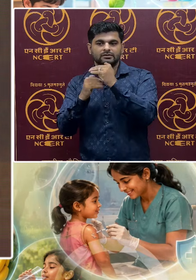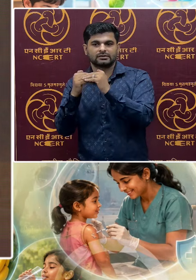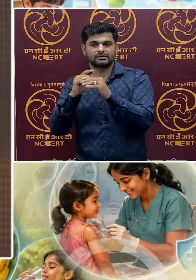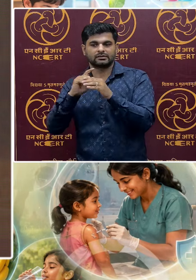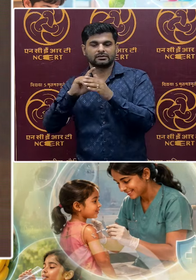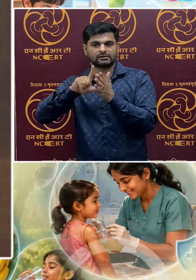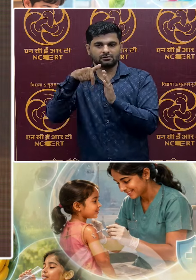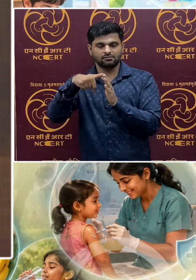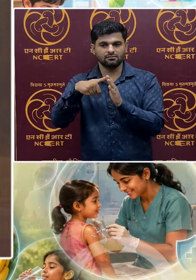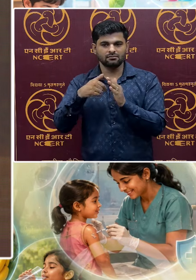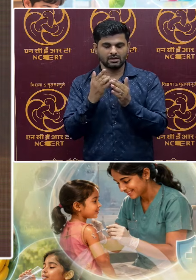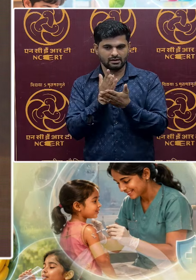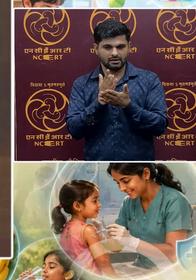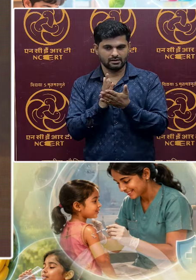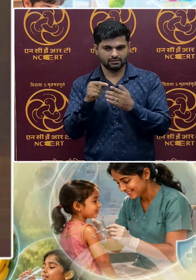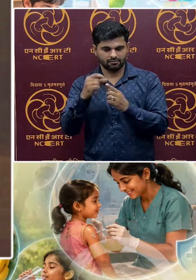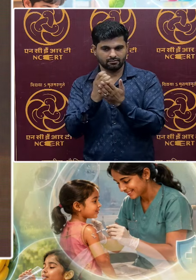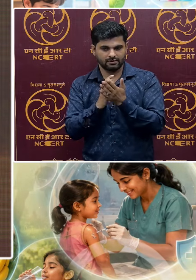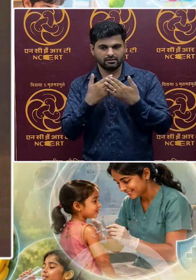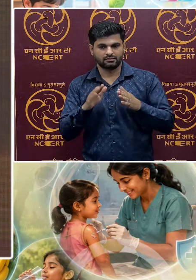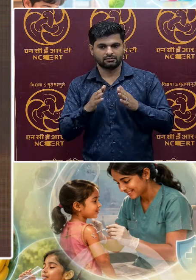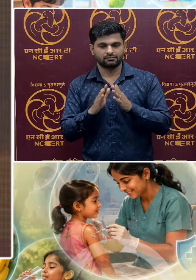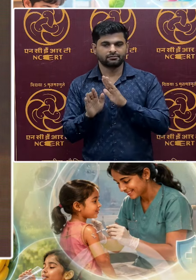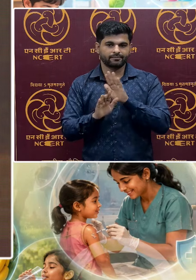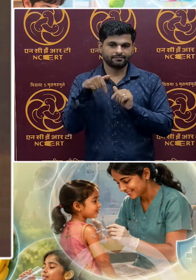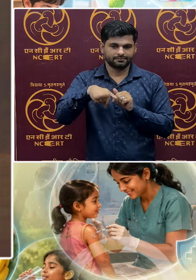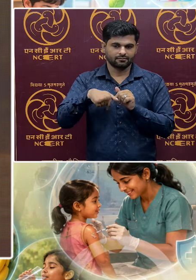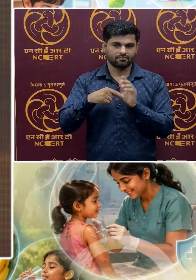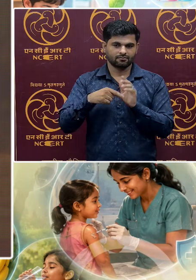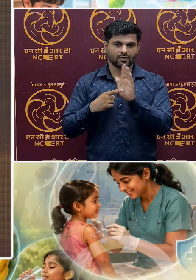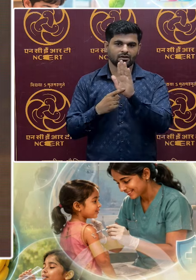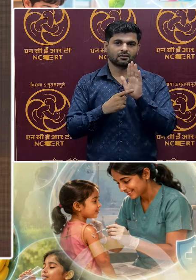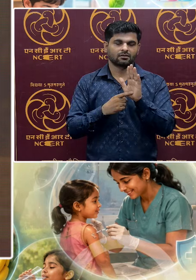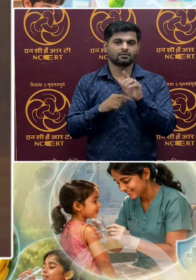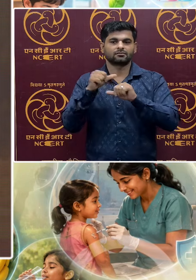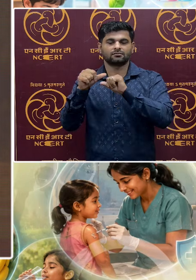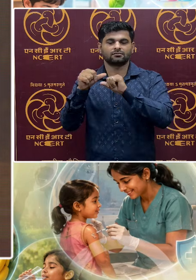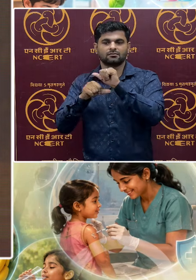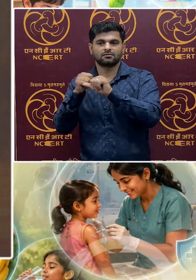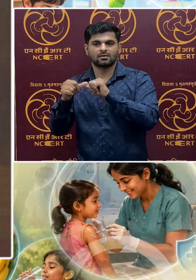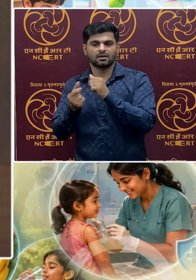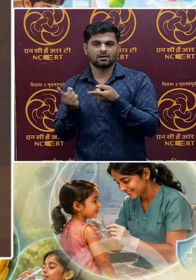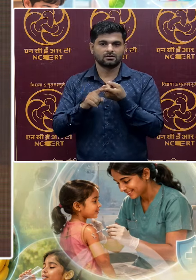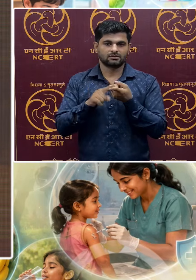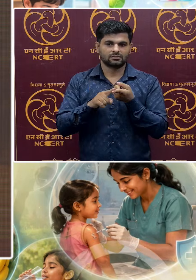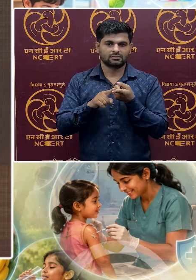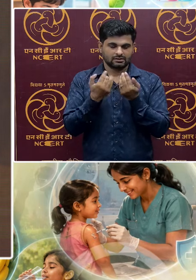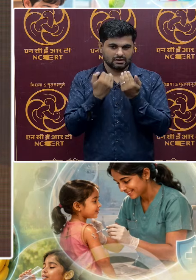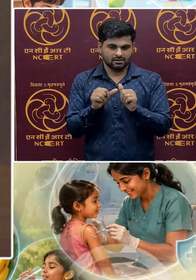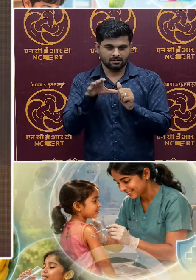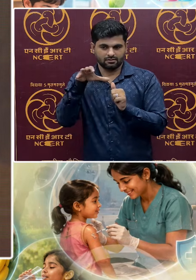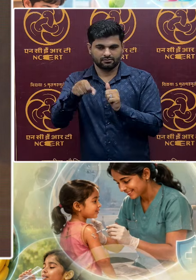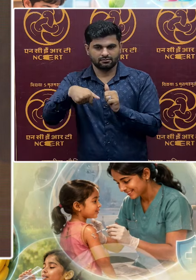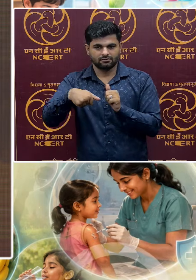delays. Before I say goodbye, let me just show you the process how you can have access